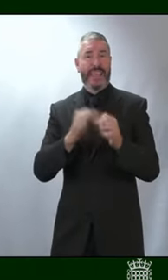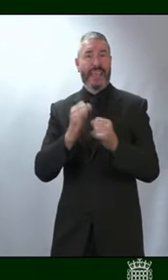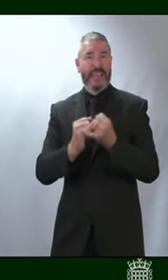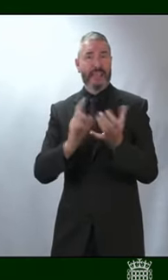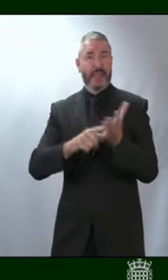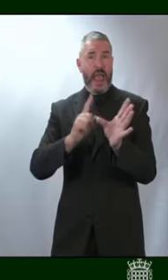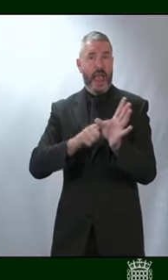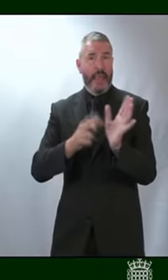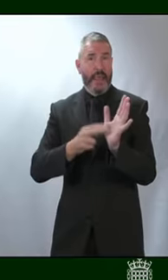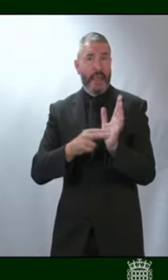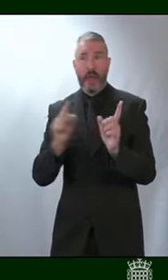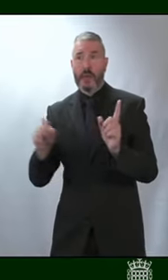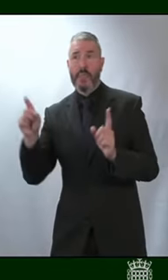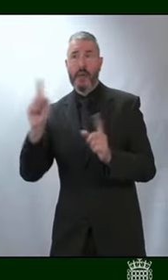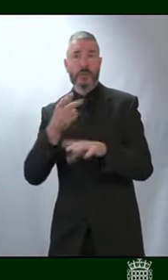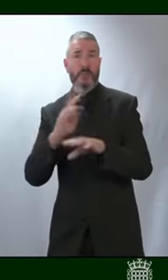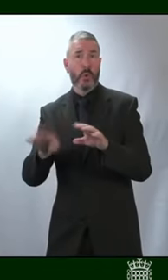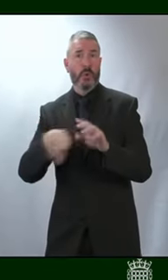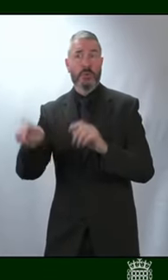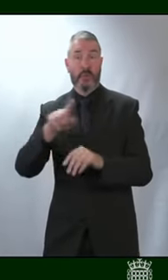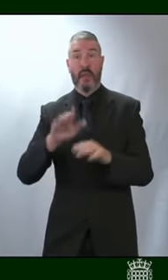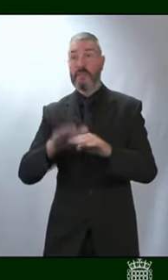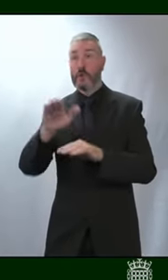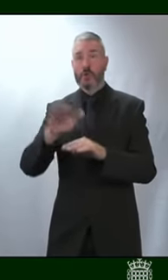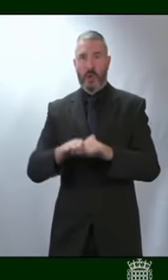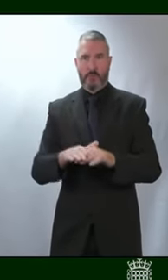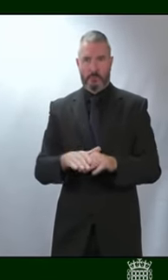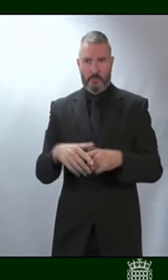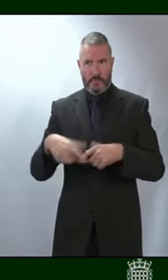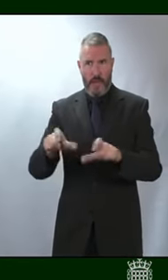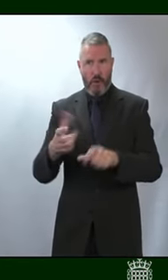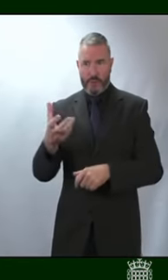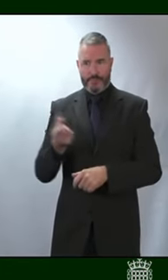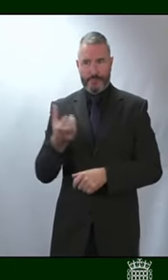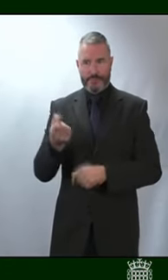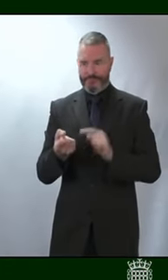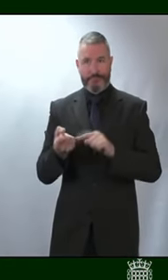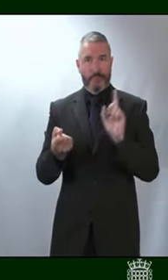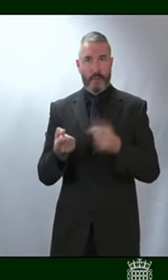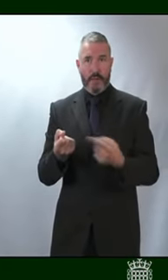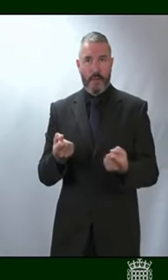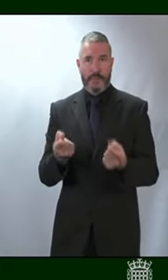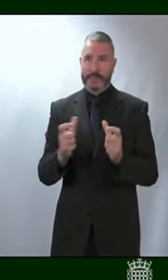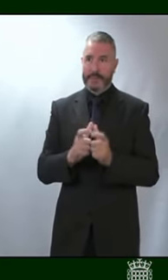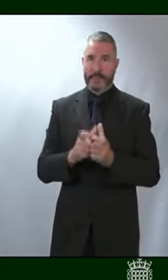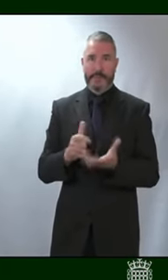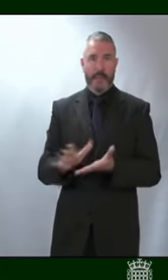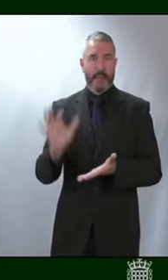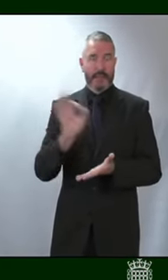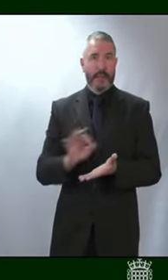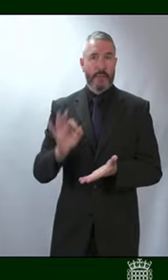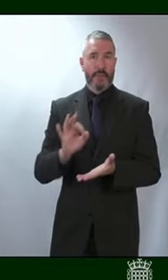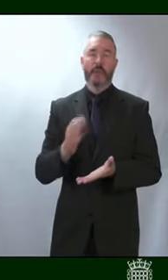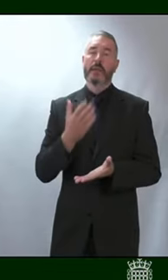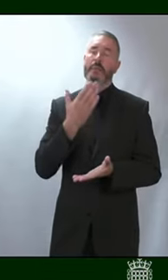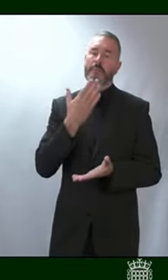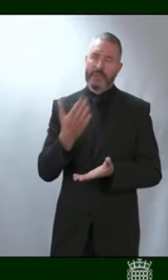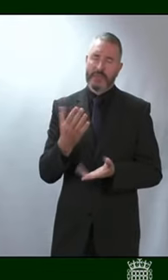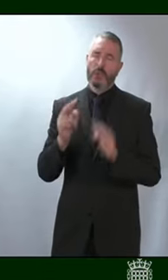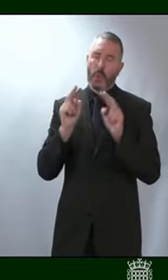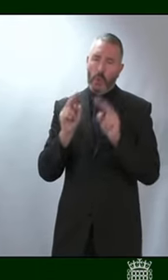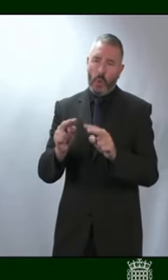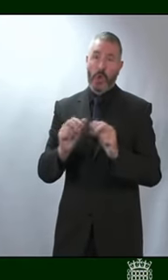many other clubs and sports facing a real threat to their viability with no fans coming into the grounds, will my honourable friend urgently look at the